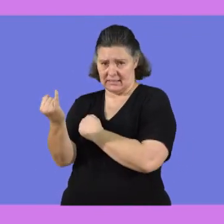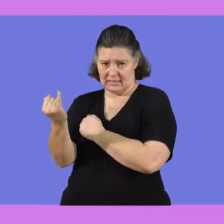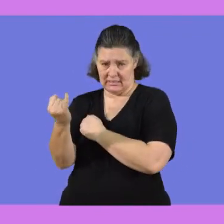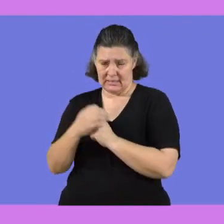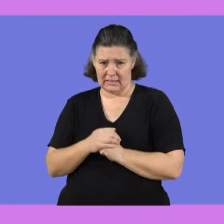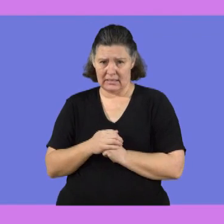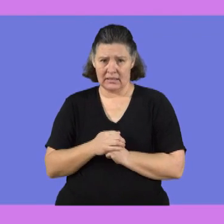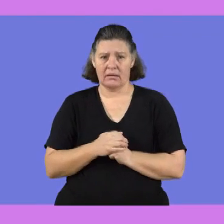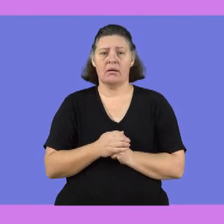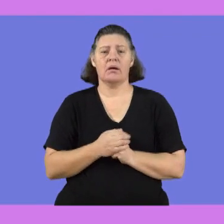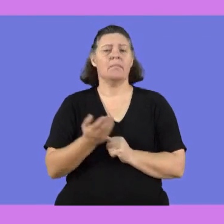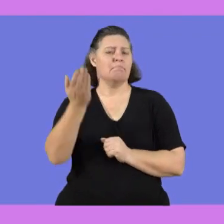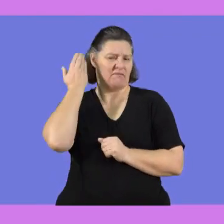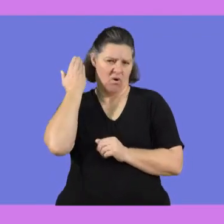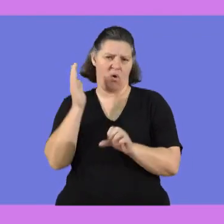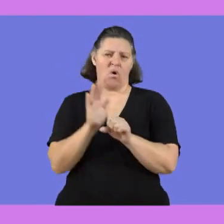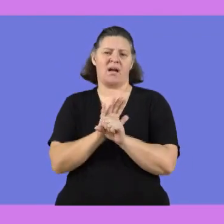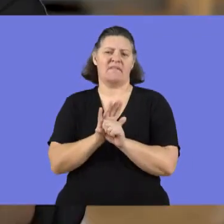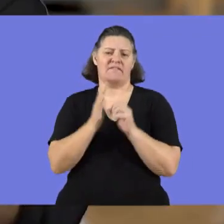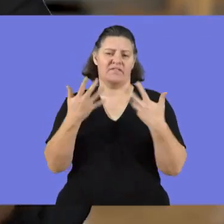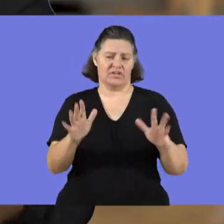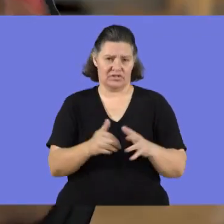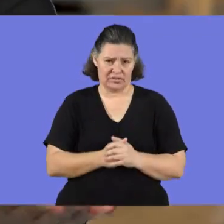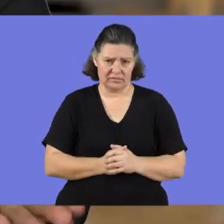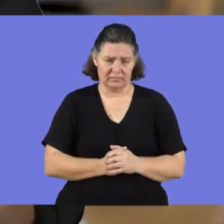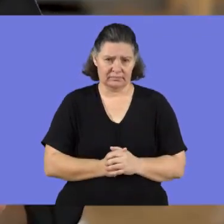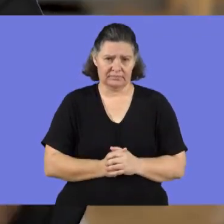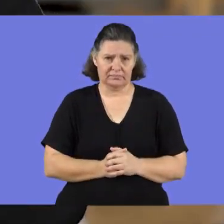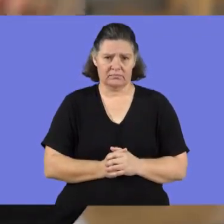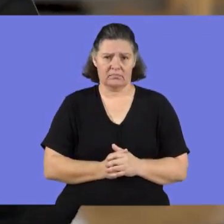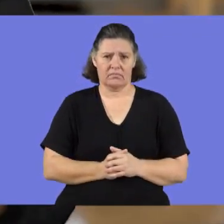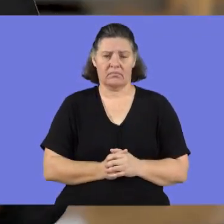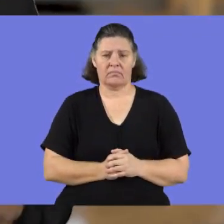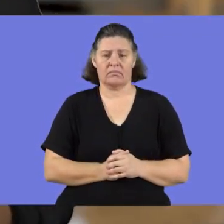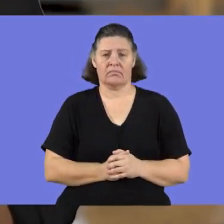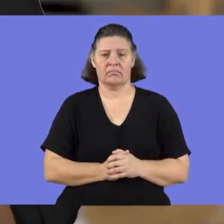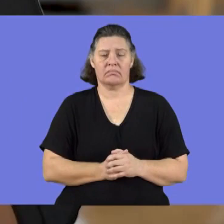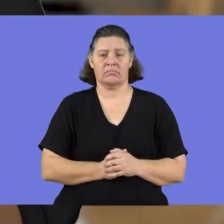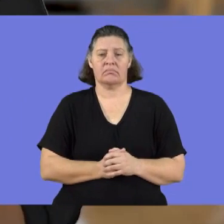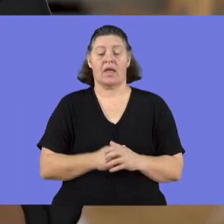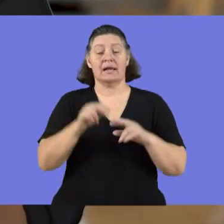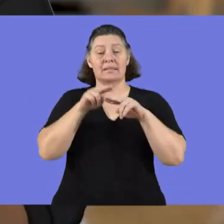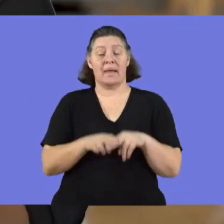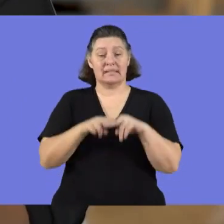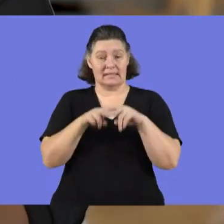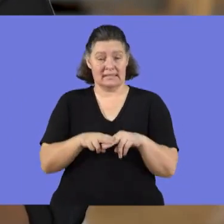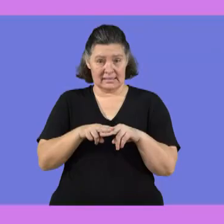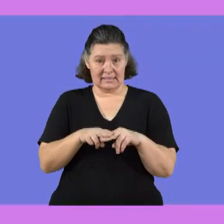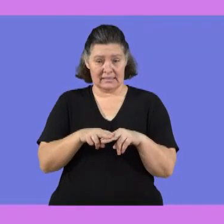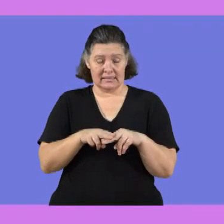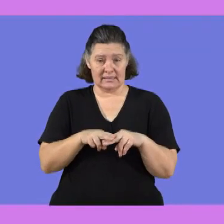the dependent and the independent, which we covered in the previous section. So